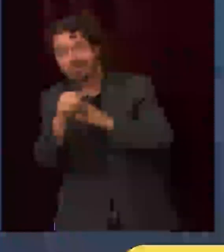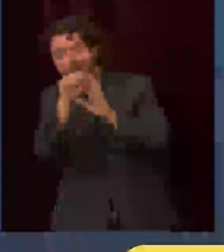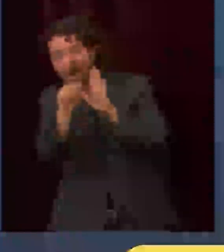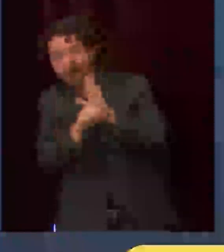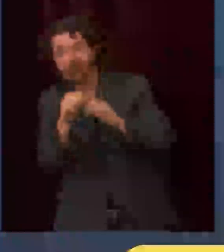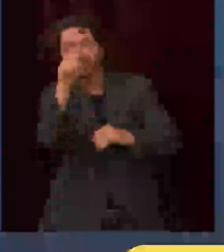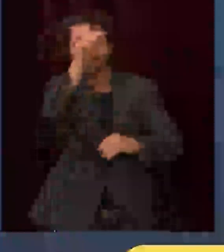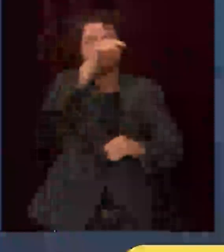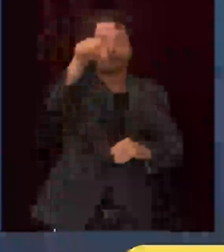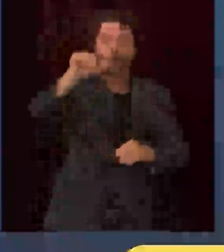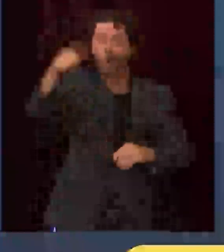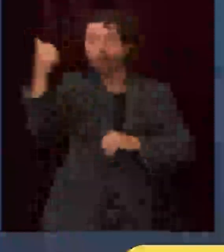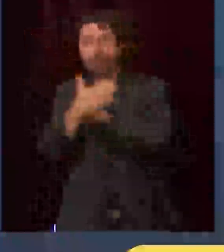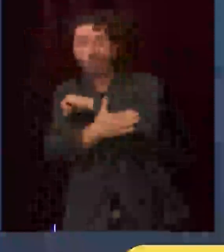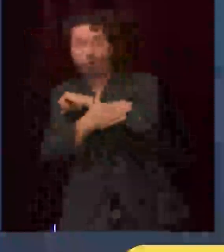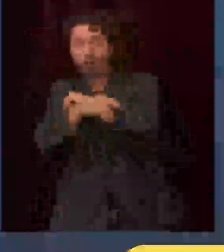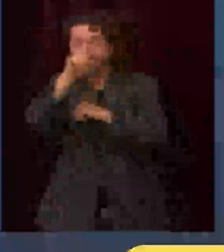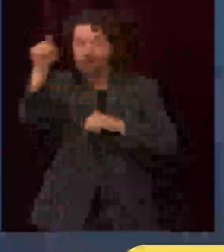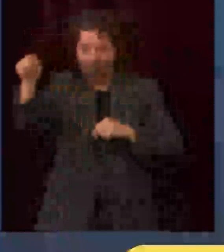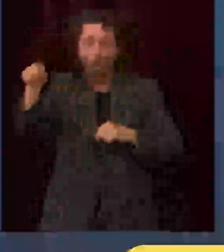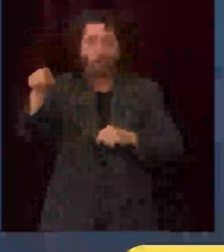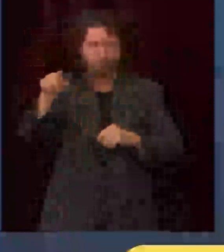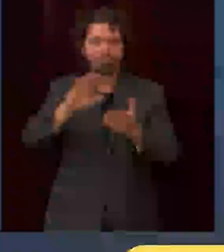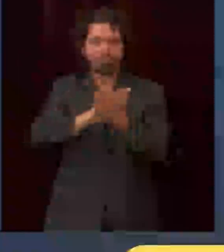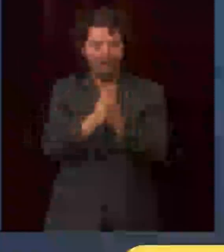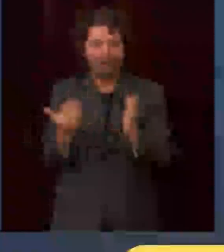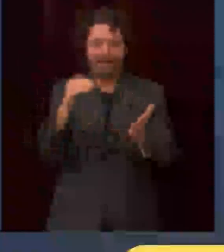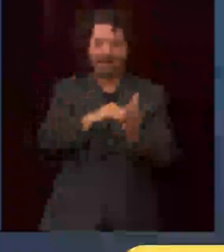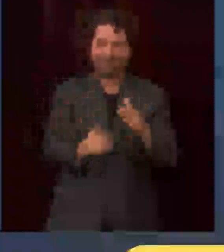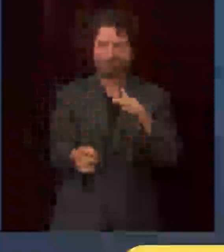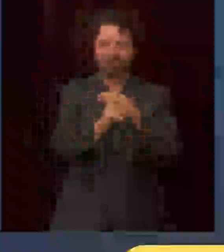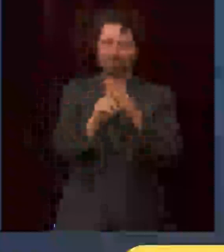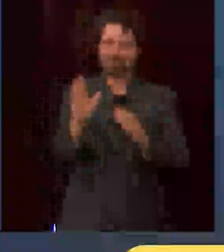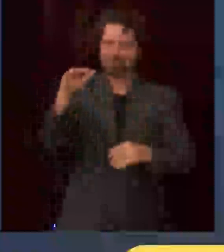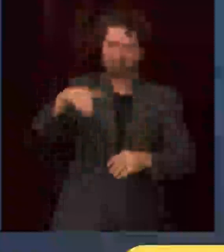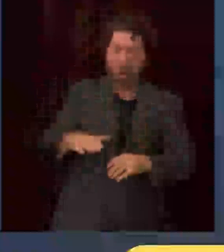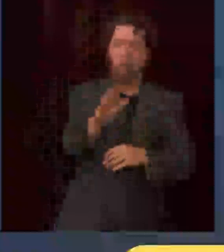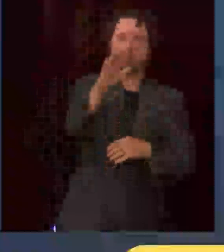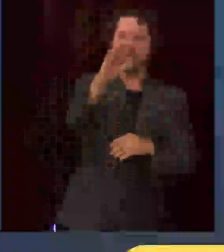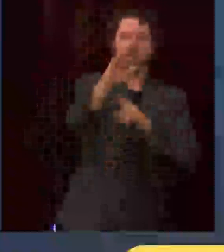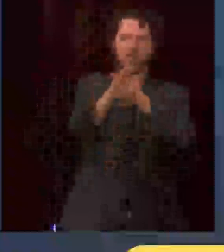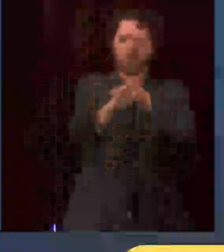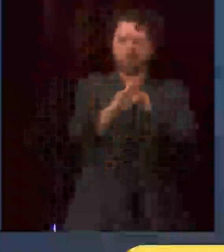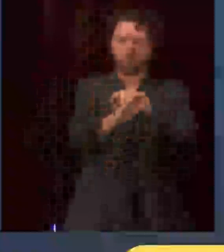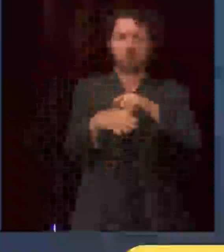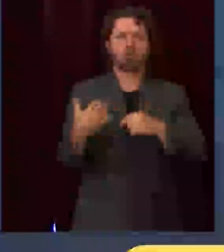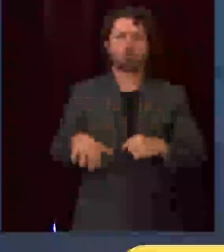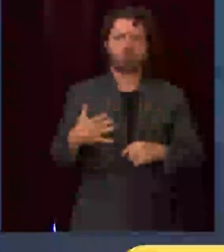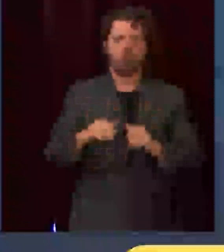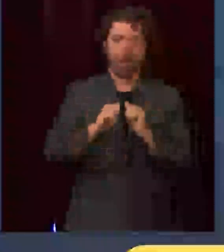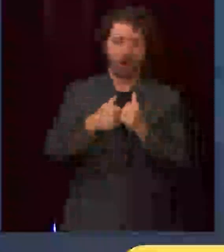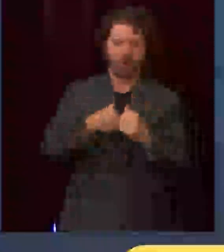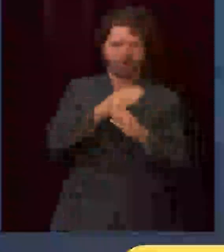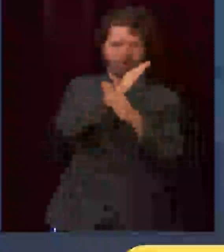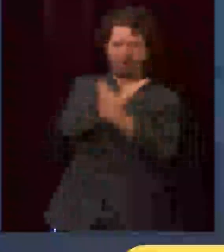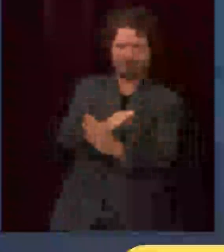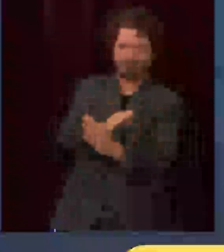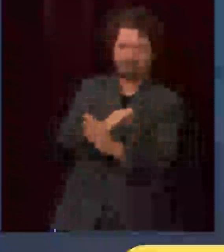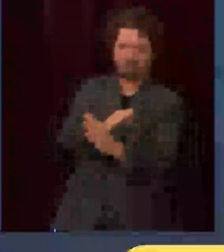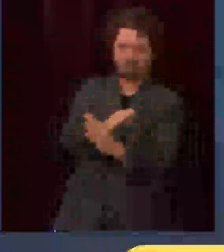this from coming back and increasing dramatically again, but only if we replace what we were